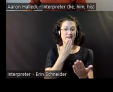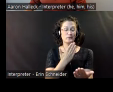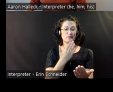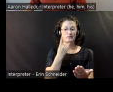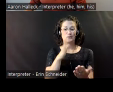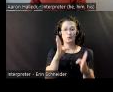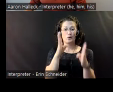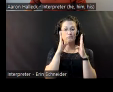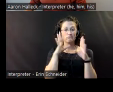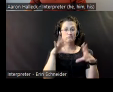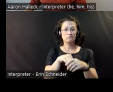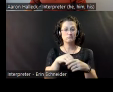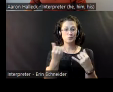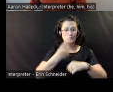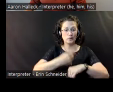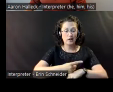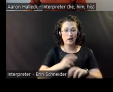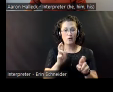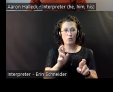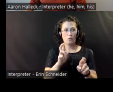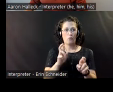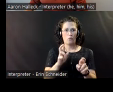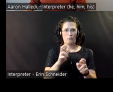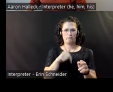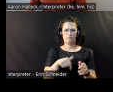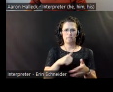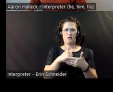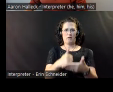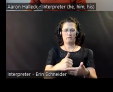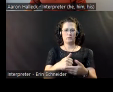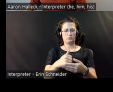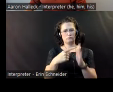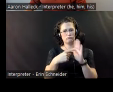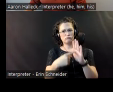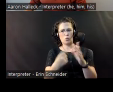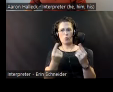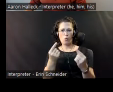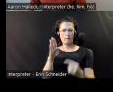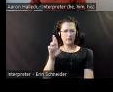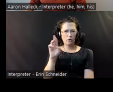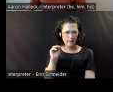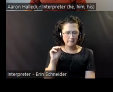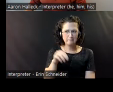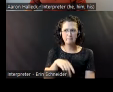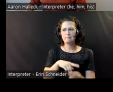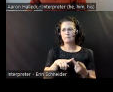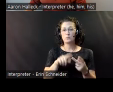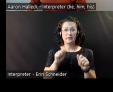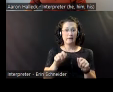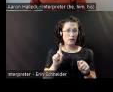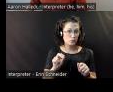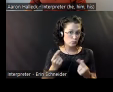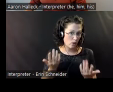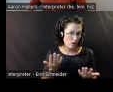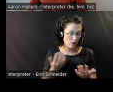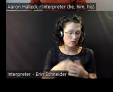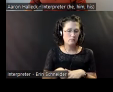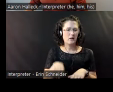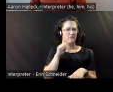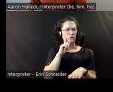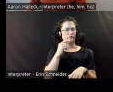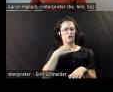you not only got a good glimpse for what BRM is and what it can do, but I think you also heard the passion in everybody's voice to